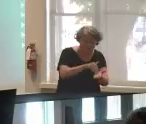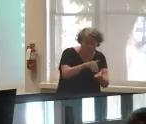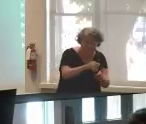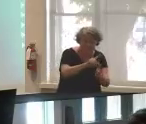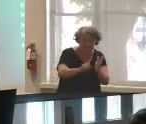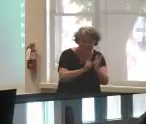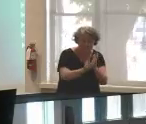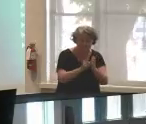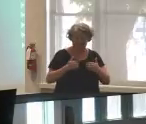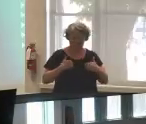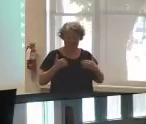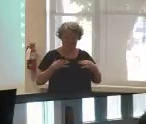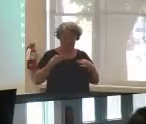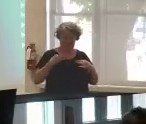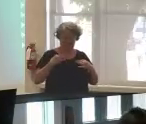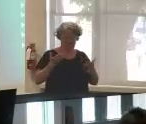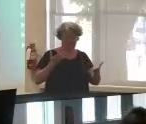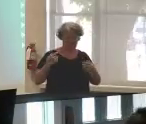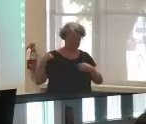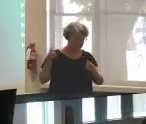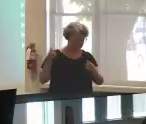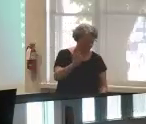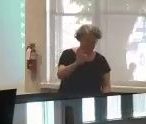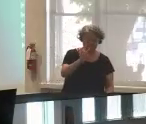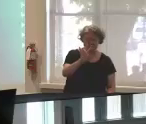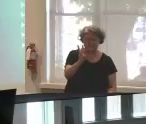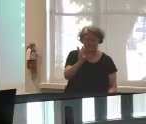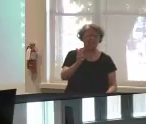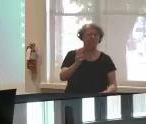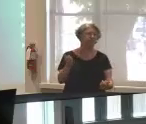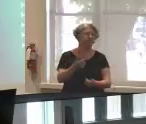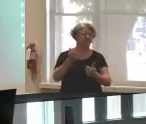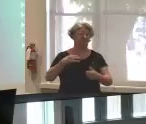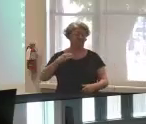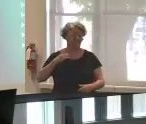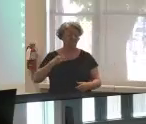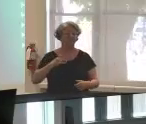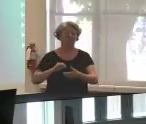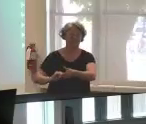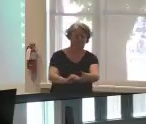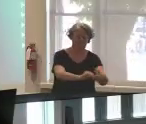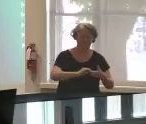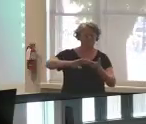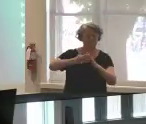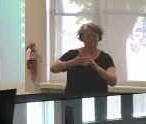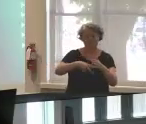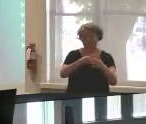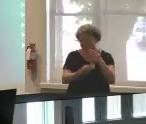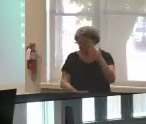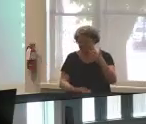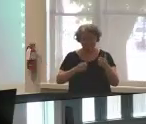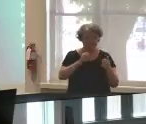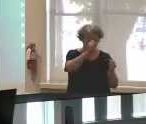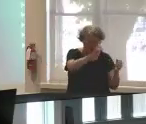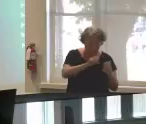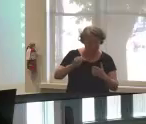volunteer service since 1976. We're heavily engaged with newcomer youth, and we've developed some creative strategies and approaches to